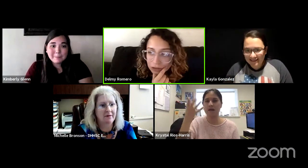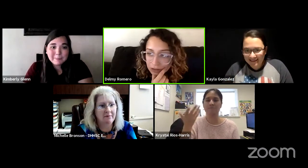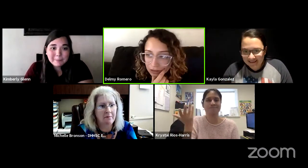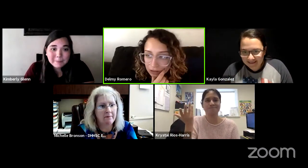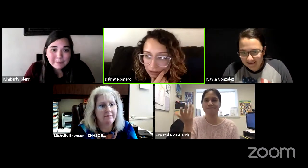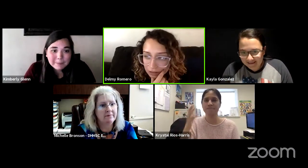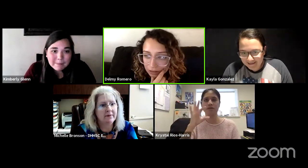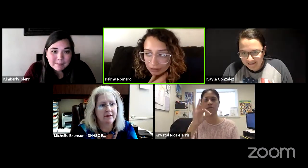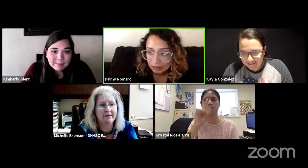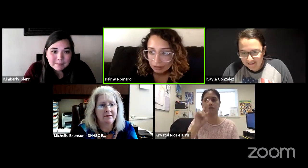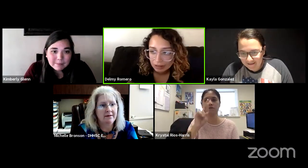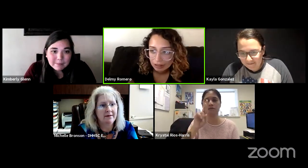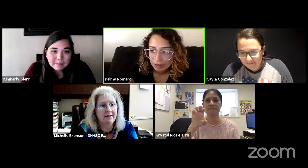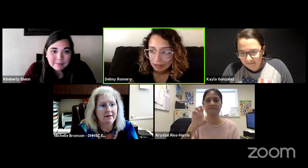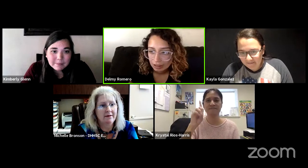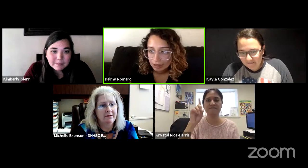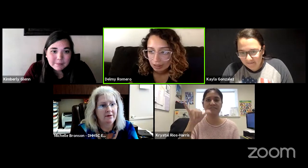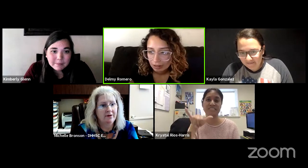And Crystal?